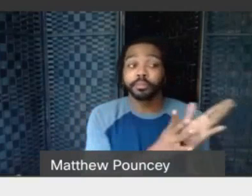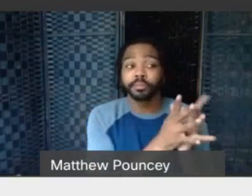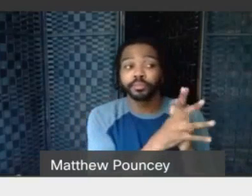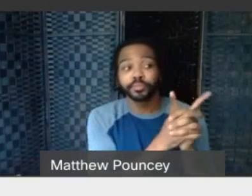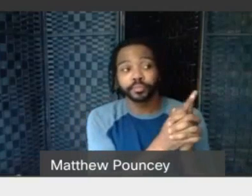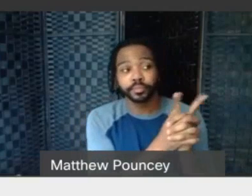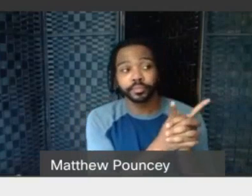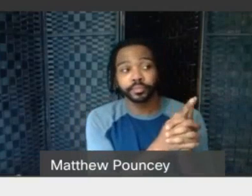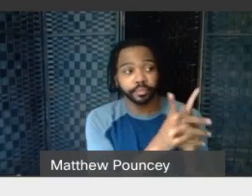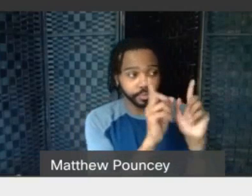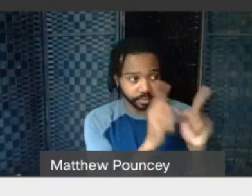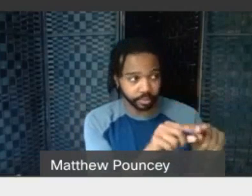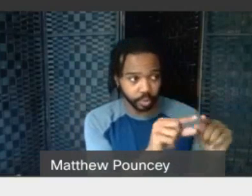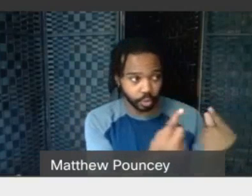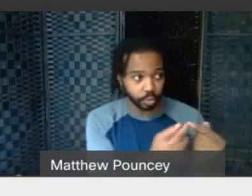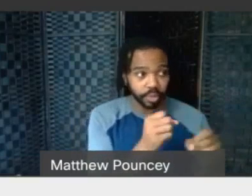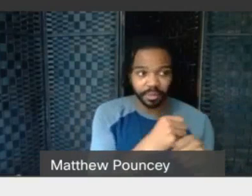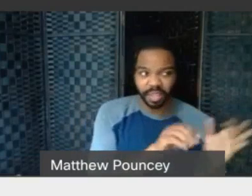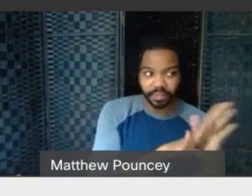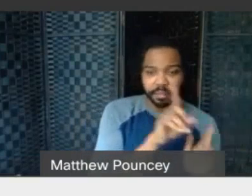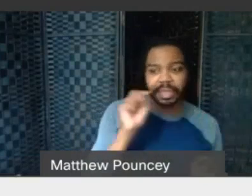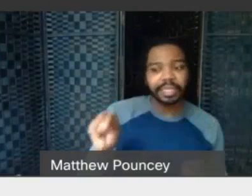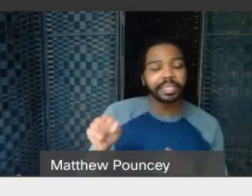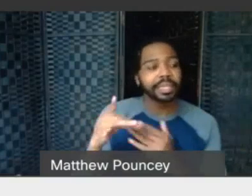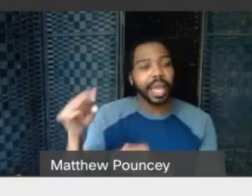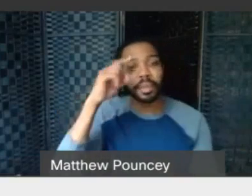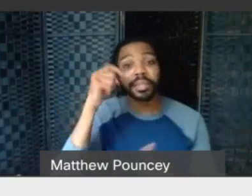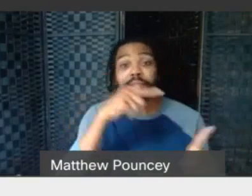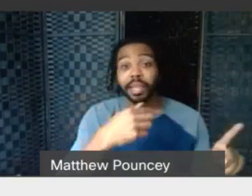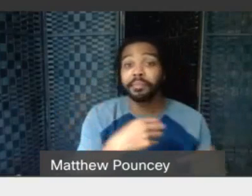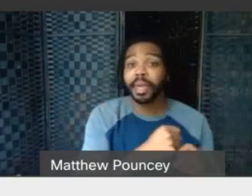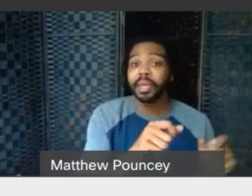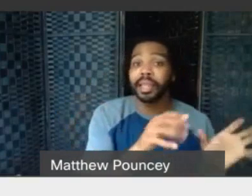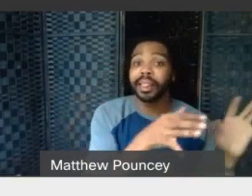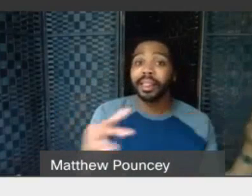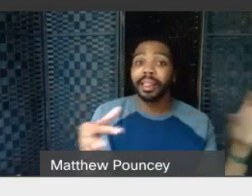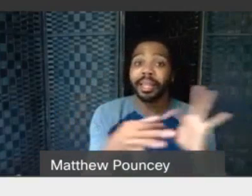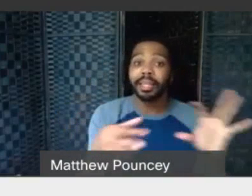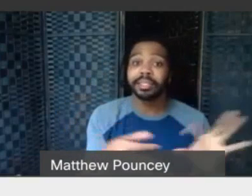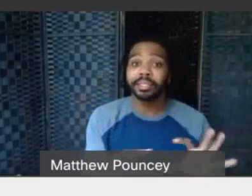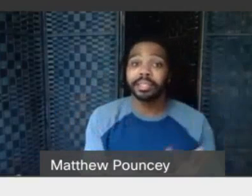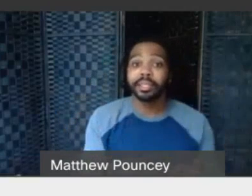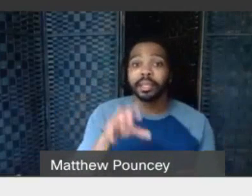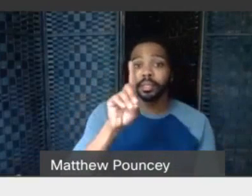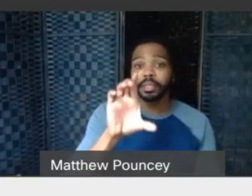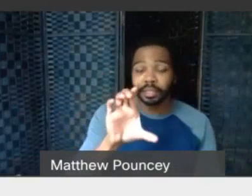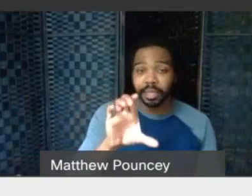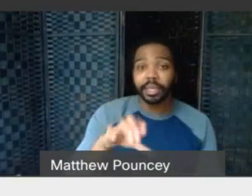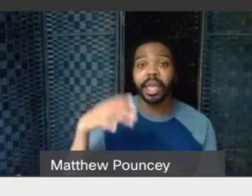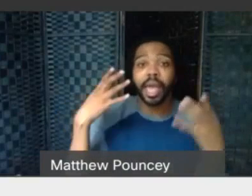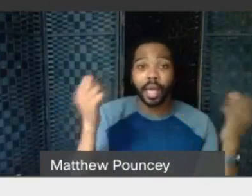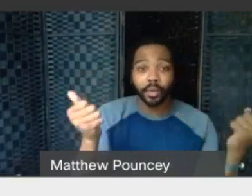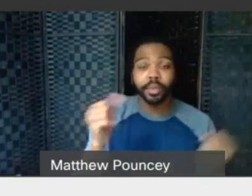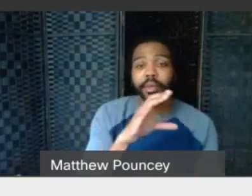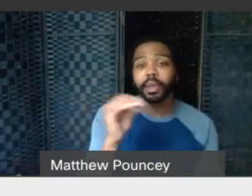that developed that guide. They did links to the CDC and DC Health, and those links